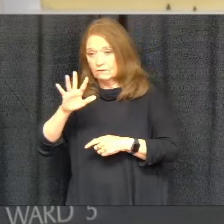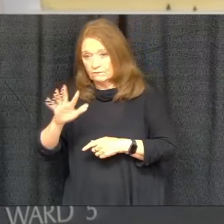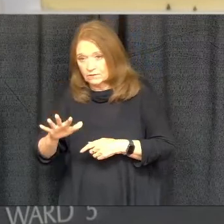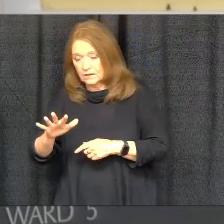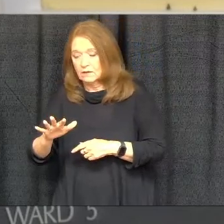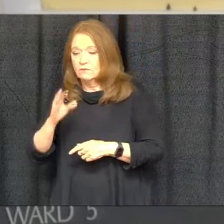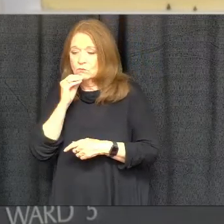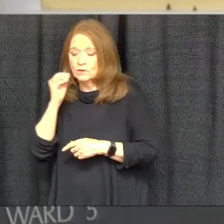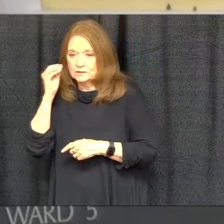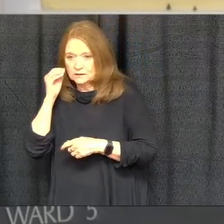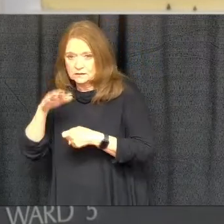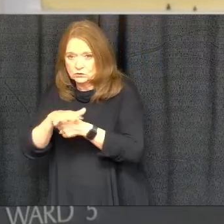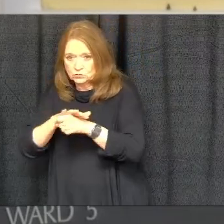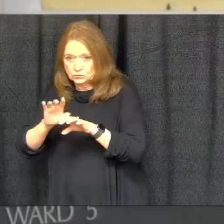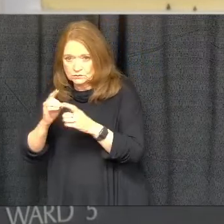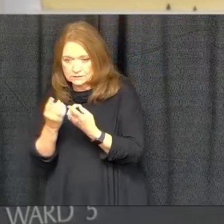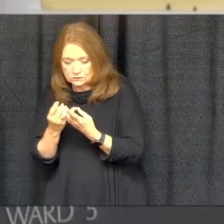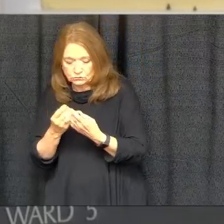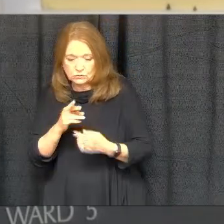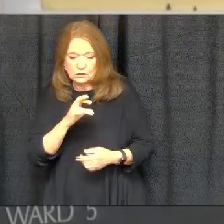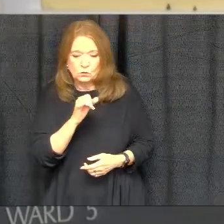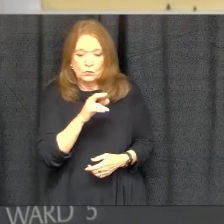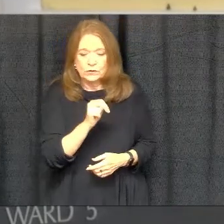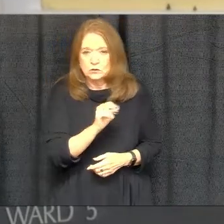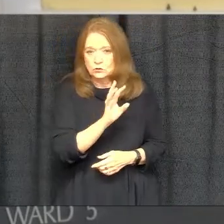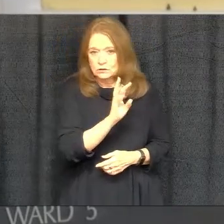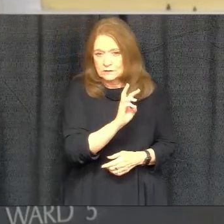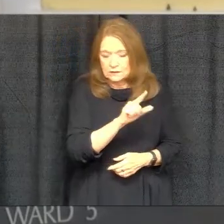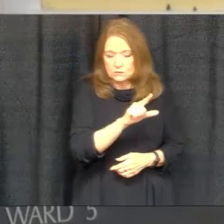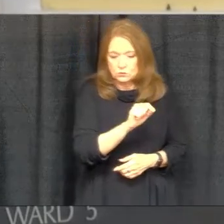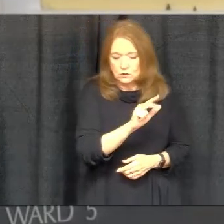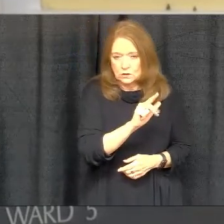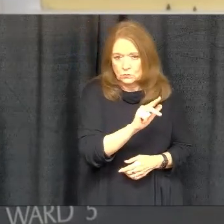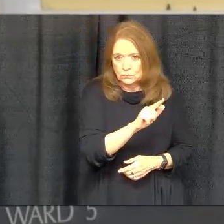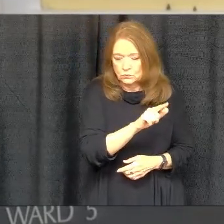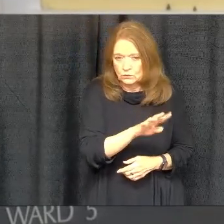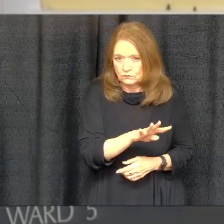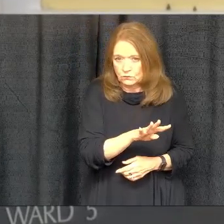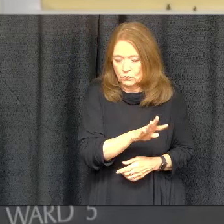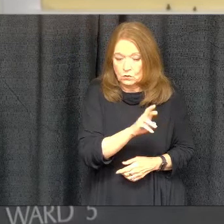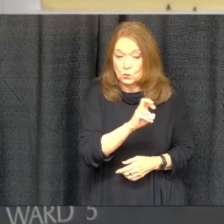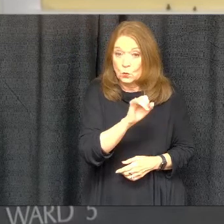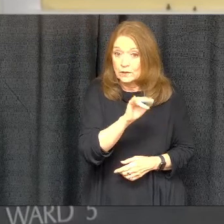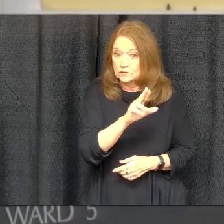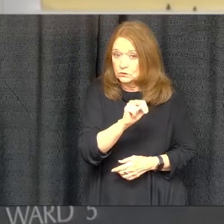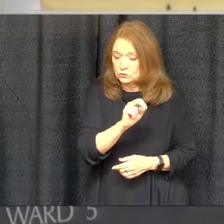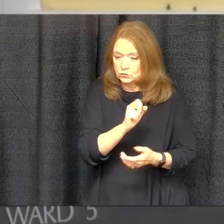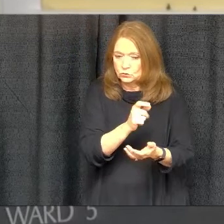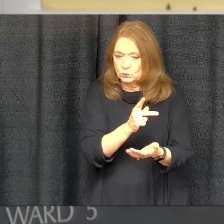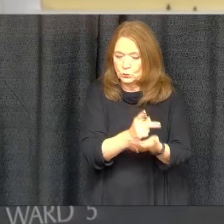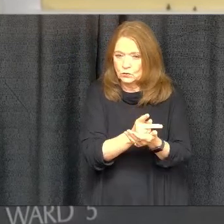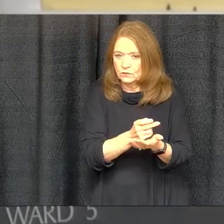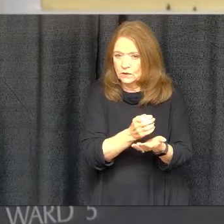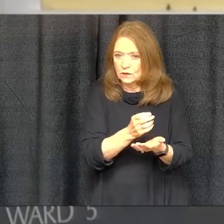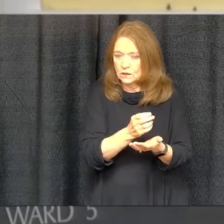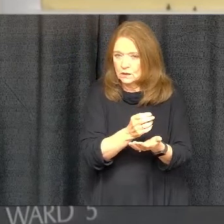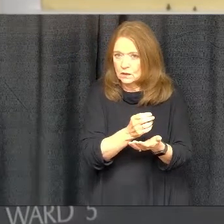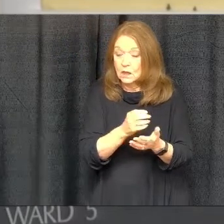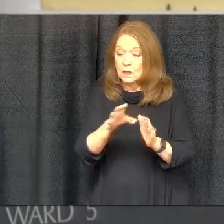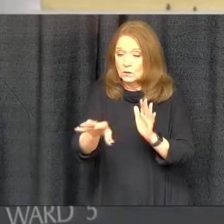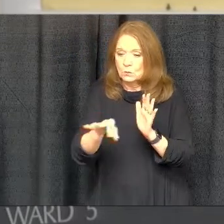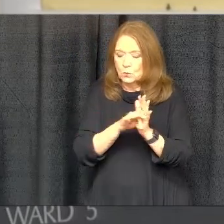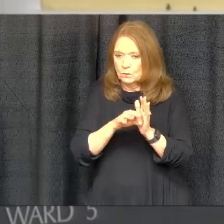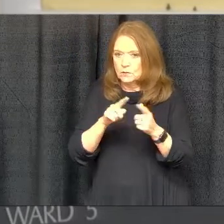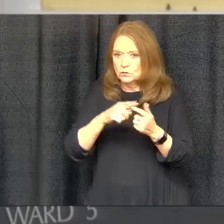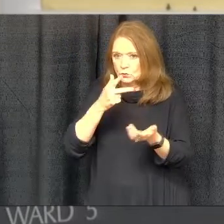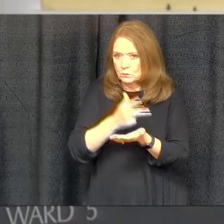residential district. Resolution 6, 2023-24, a resolution approving an appointment to the Parking Commission